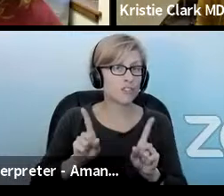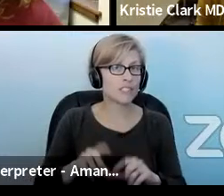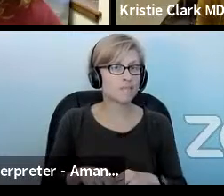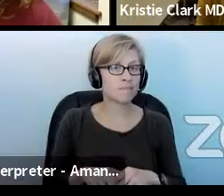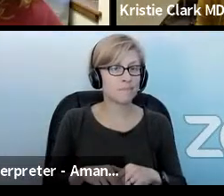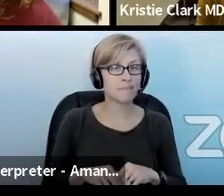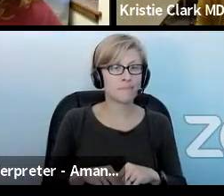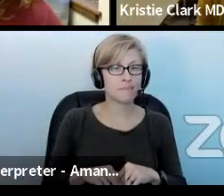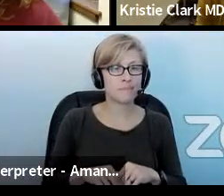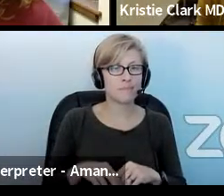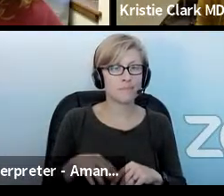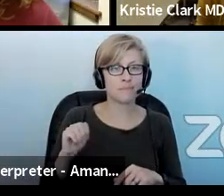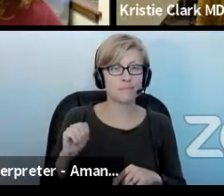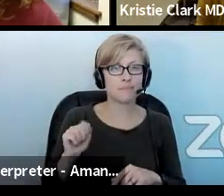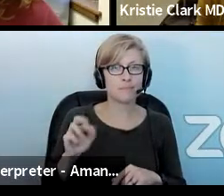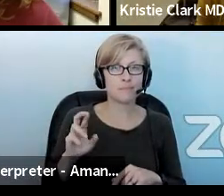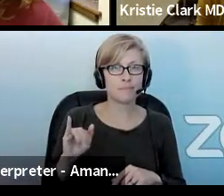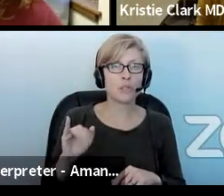That's so good to hear.